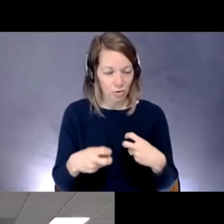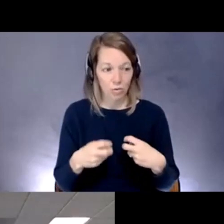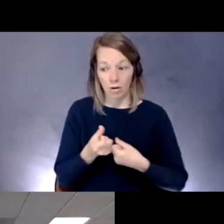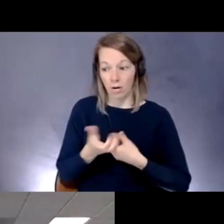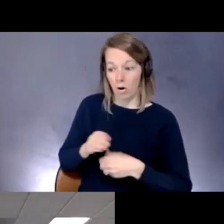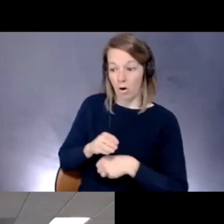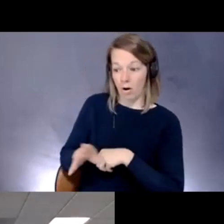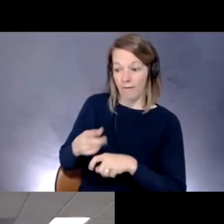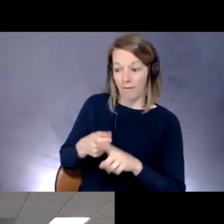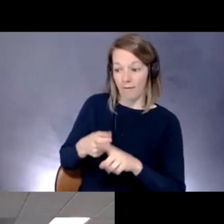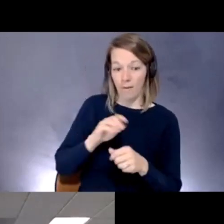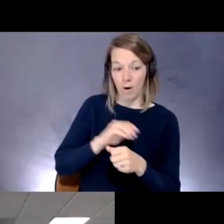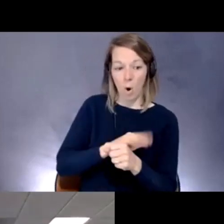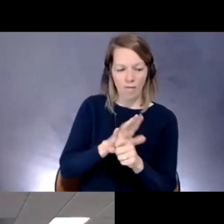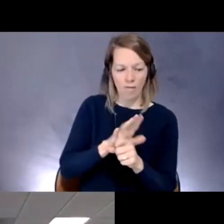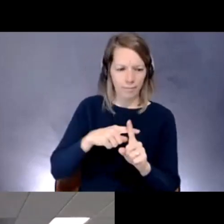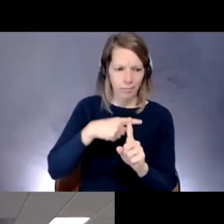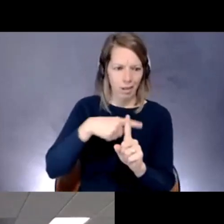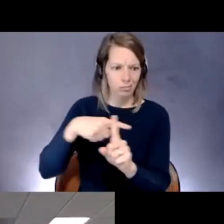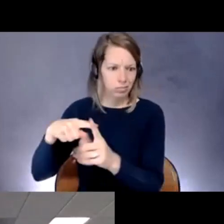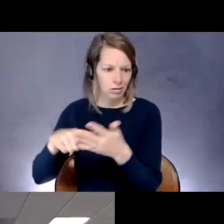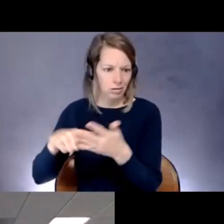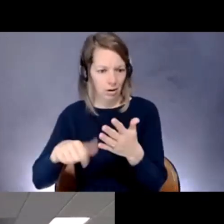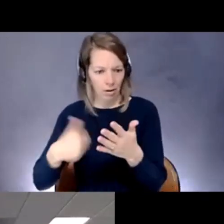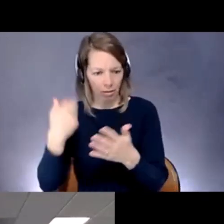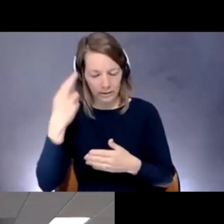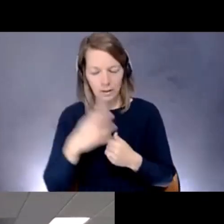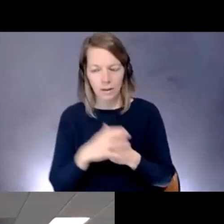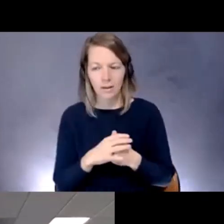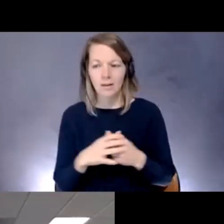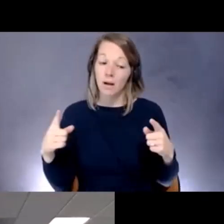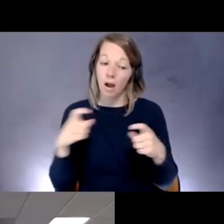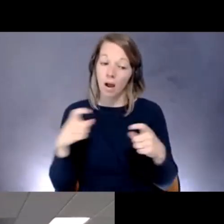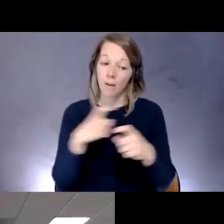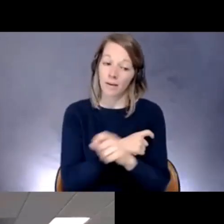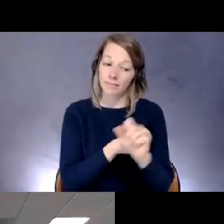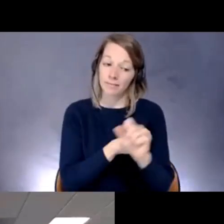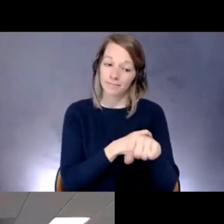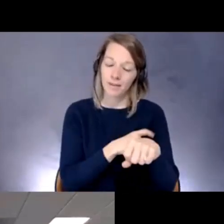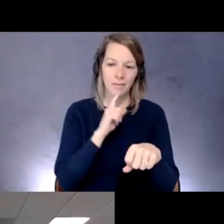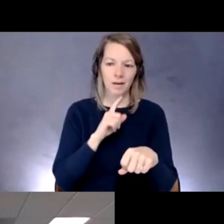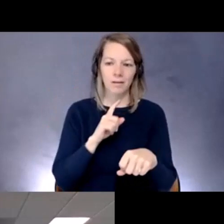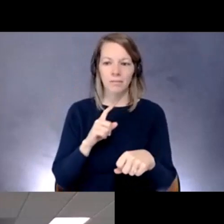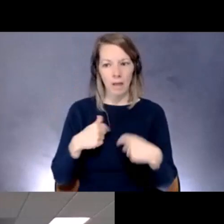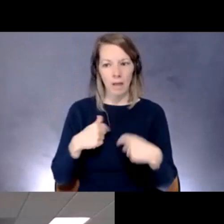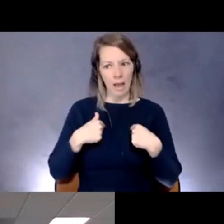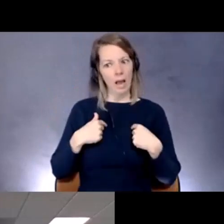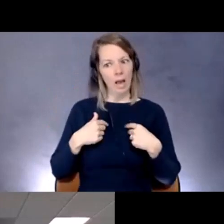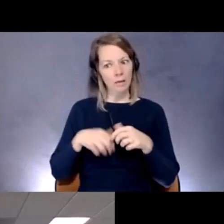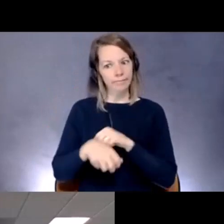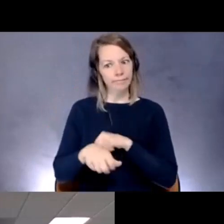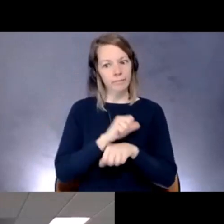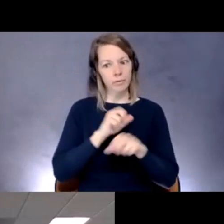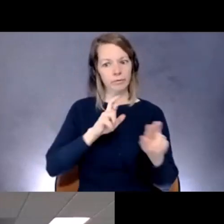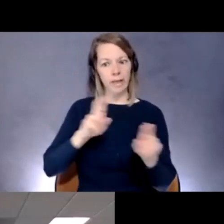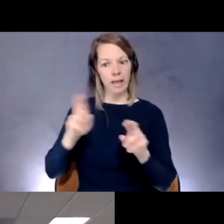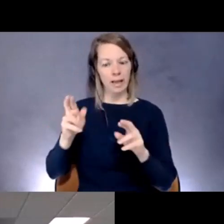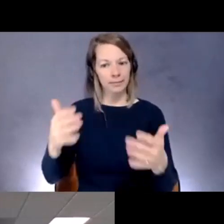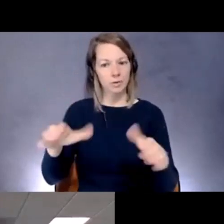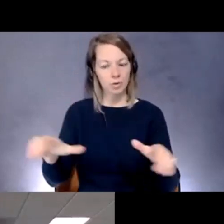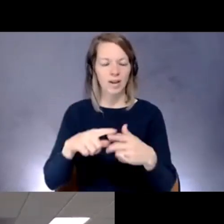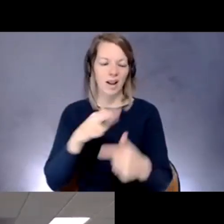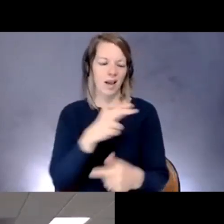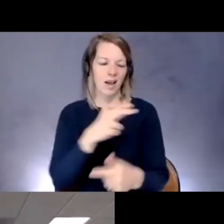other societal factors. So it is complicated, but it's part of, I think, what I signed up to do and a lot of